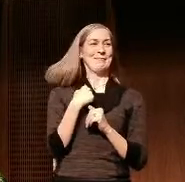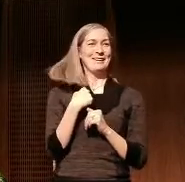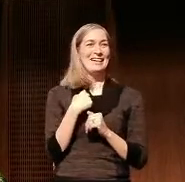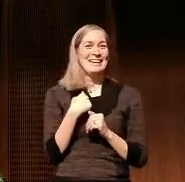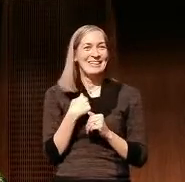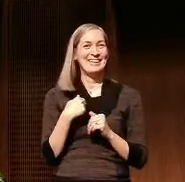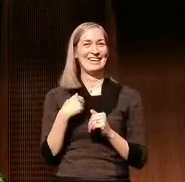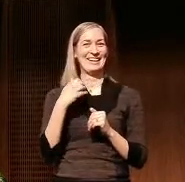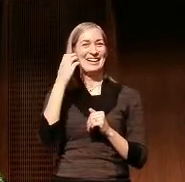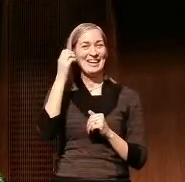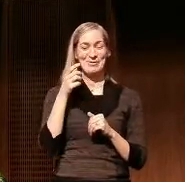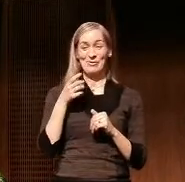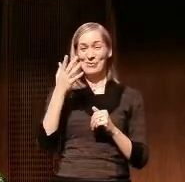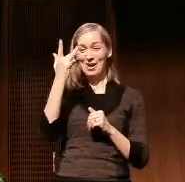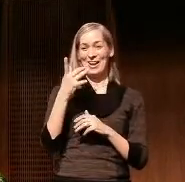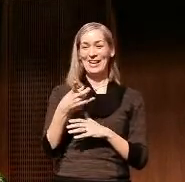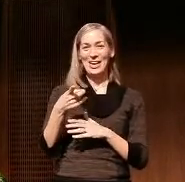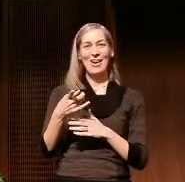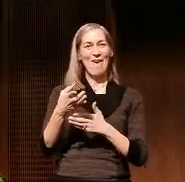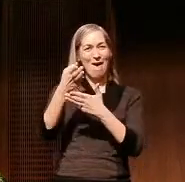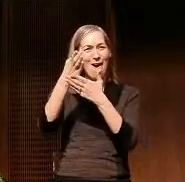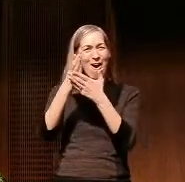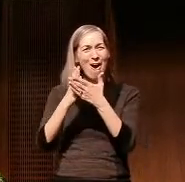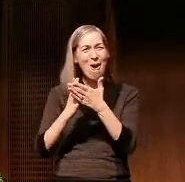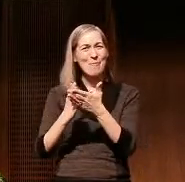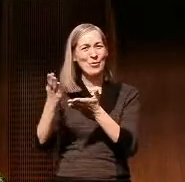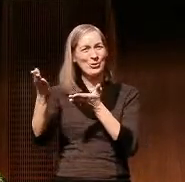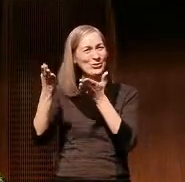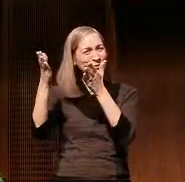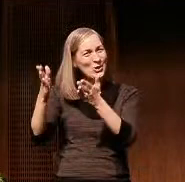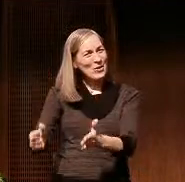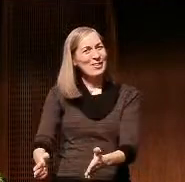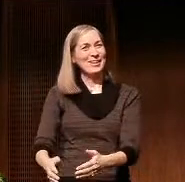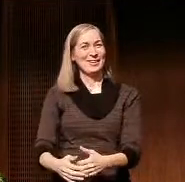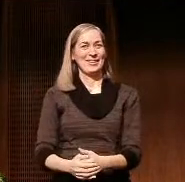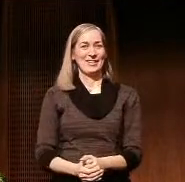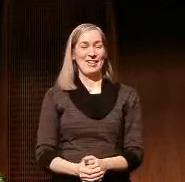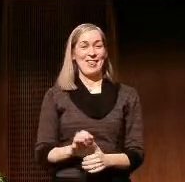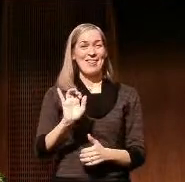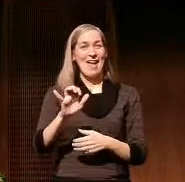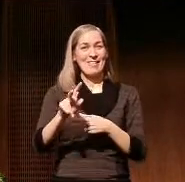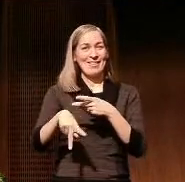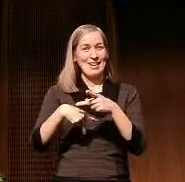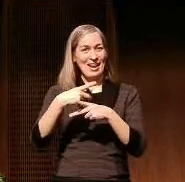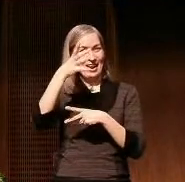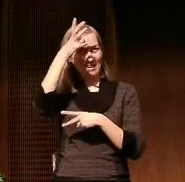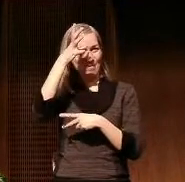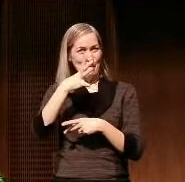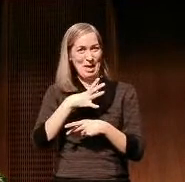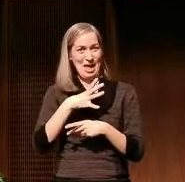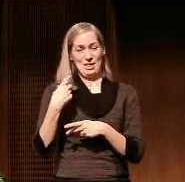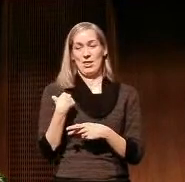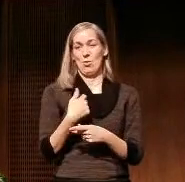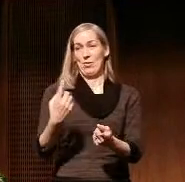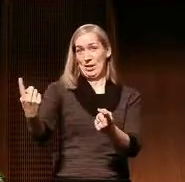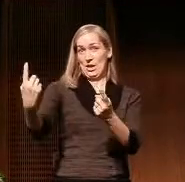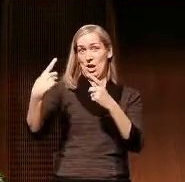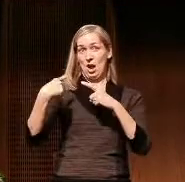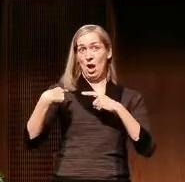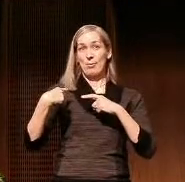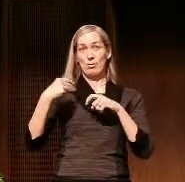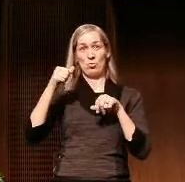Because that's the kind of humble servant that he was. And that's the kind of man that we've come here to